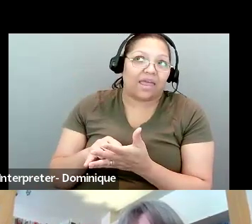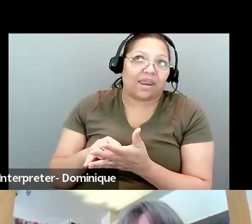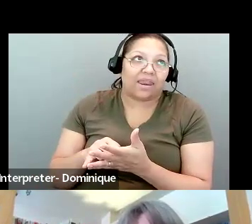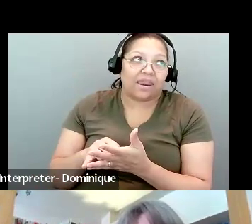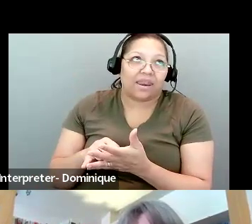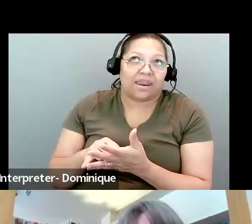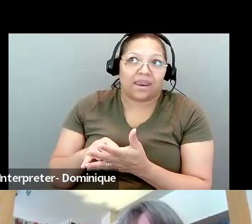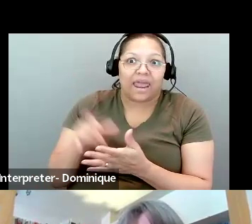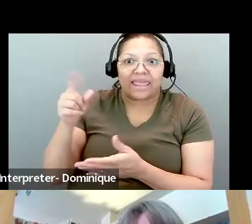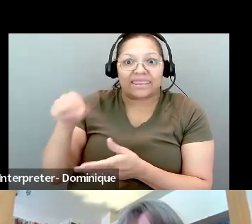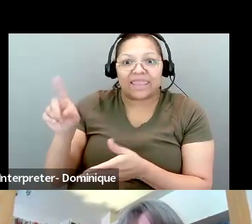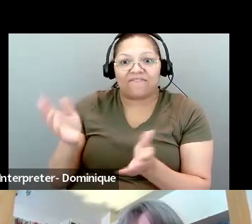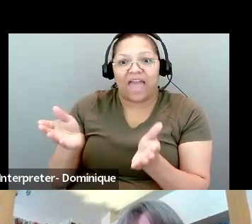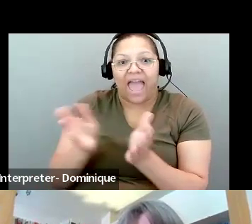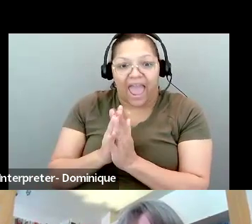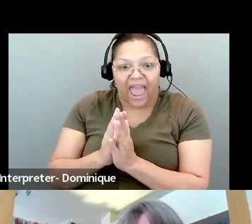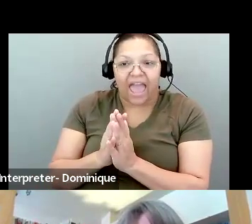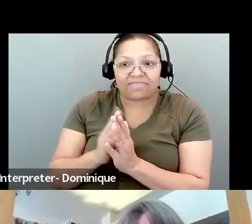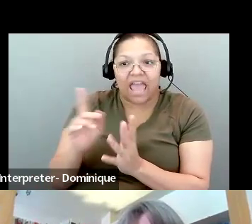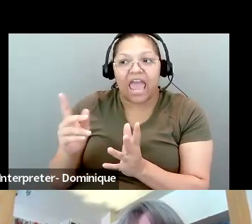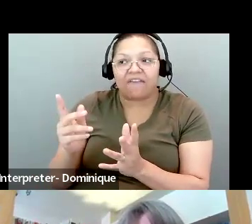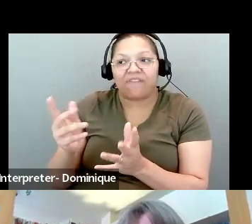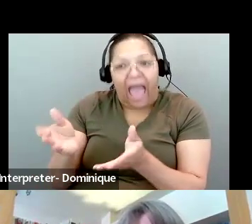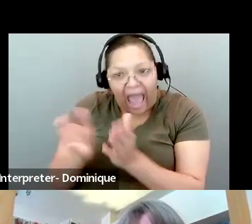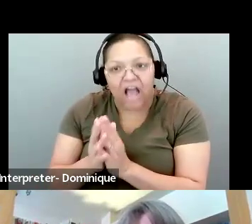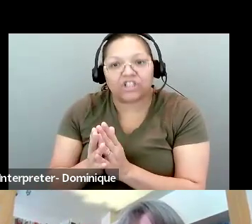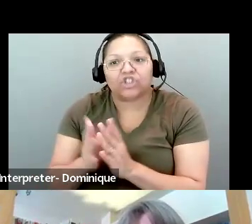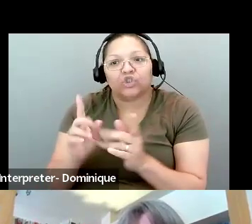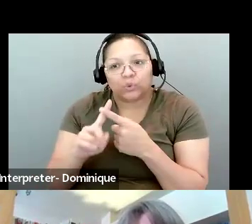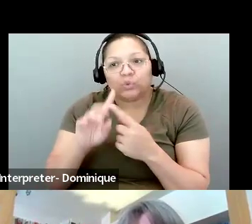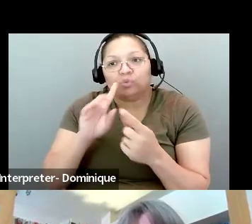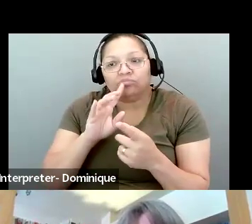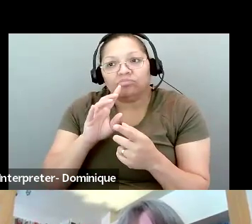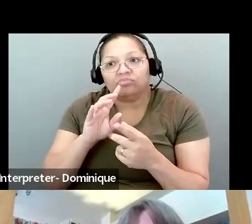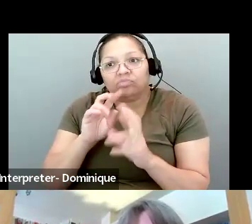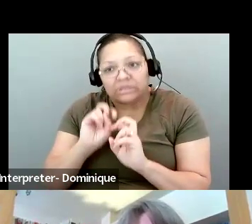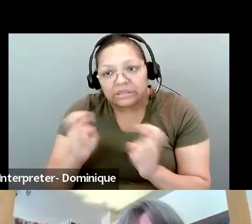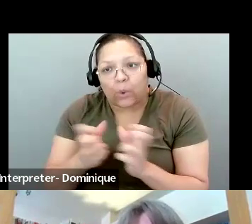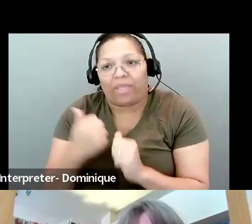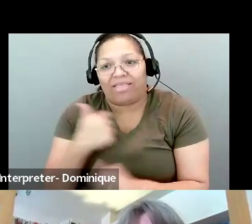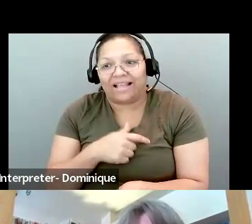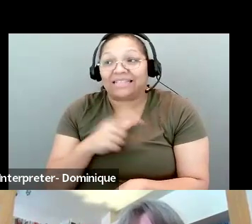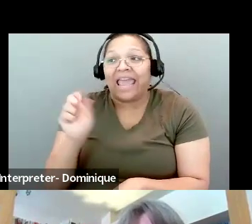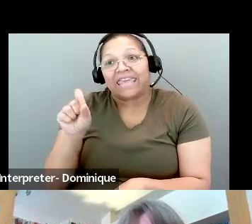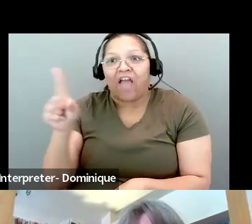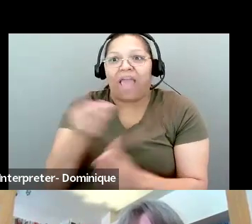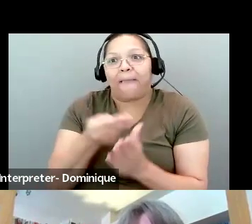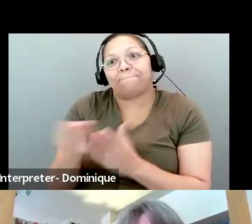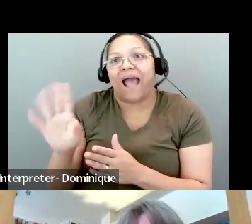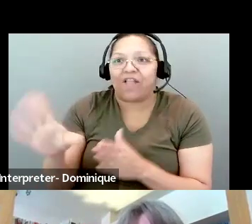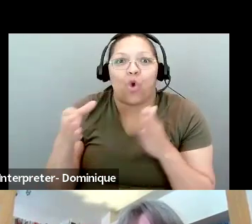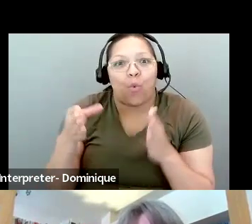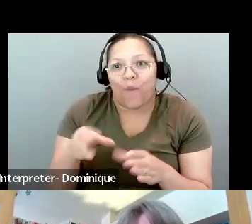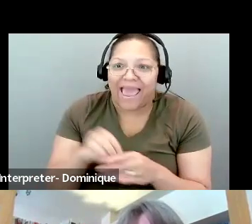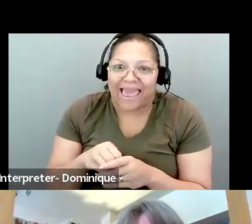they have asked for a seat at our table. Yes, they kind of buy their way in, Mhm.